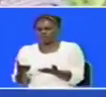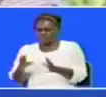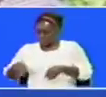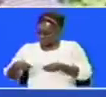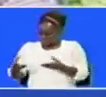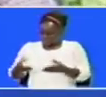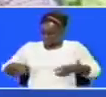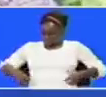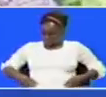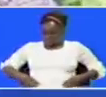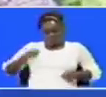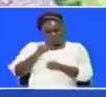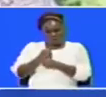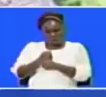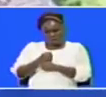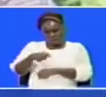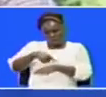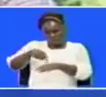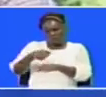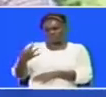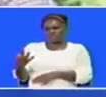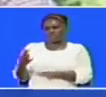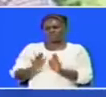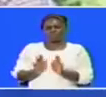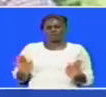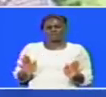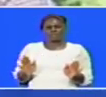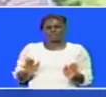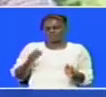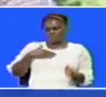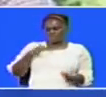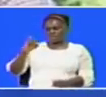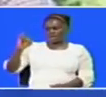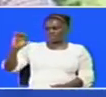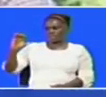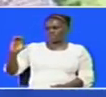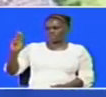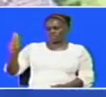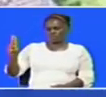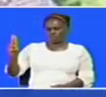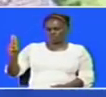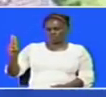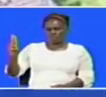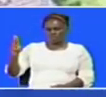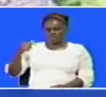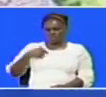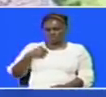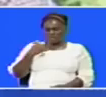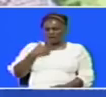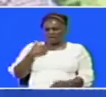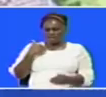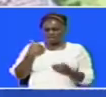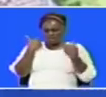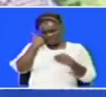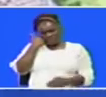given, it worked, but for only 3 hours. At that time, I was in ICU, and I had high-grade fever,